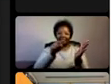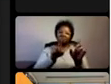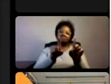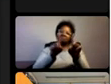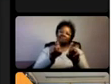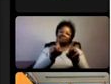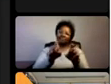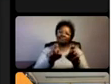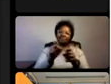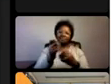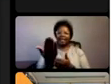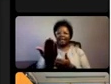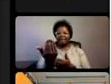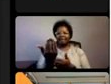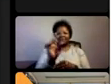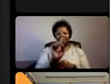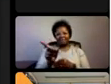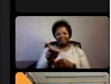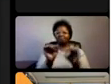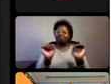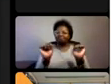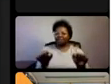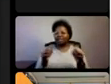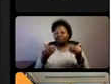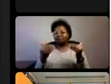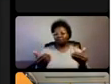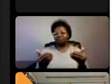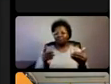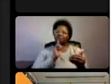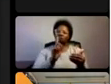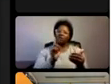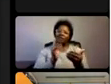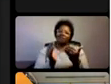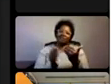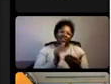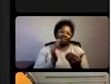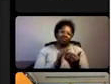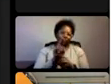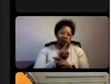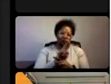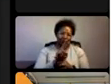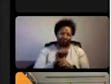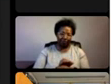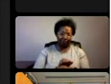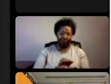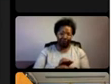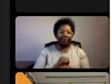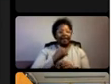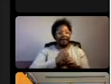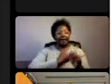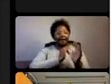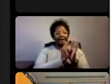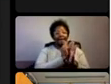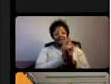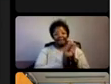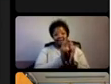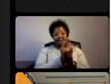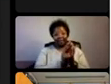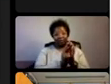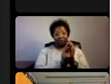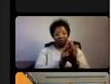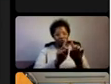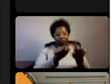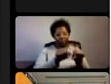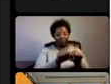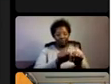15 minutes. It is very intuitive. There is a video that's included with the kit